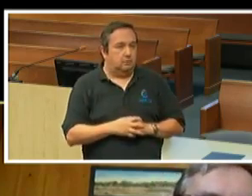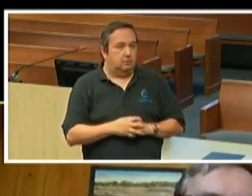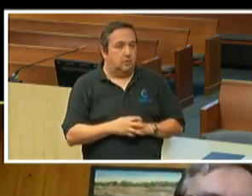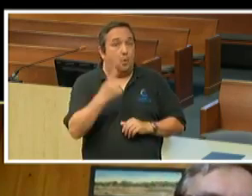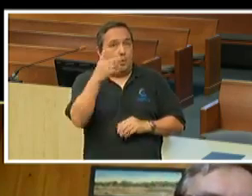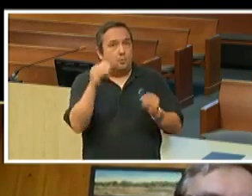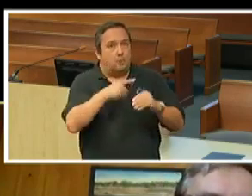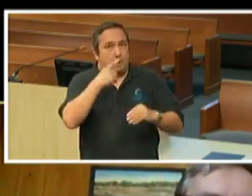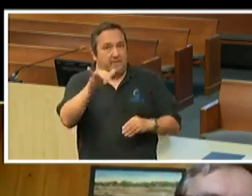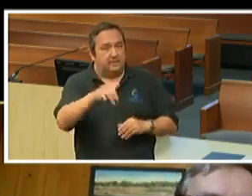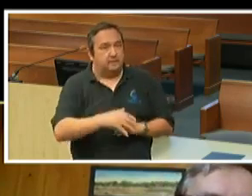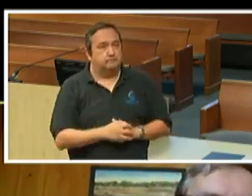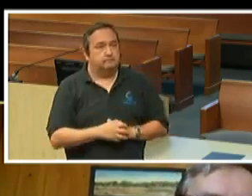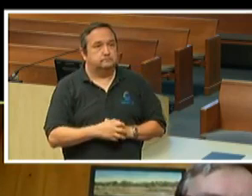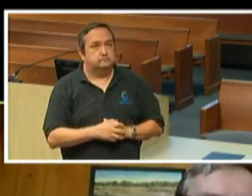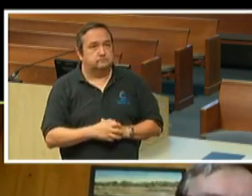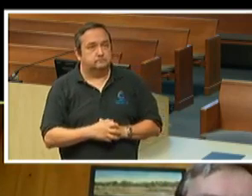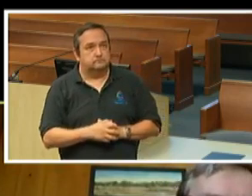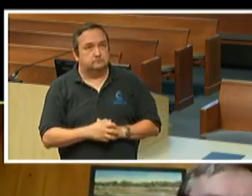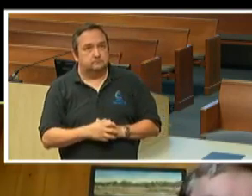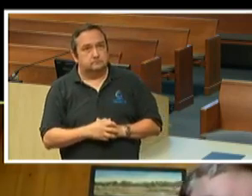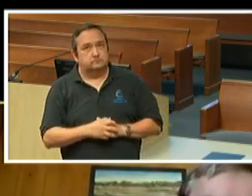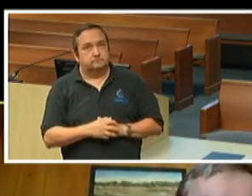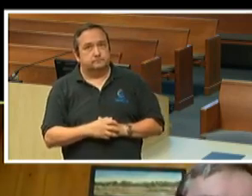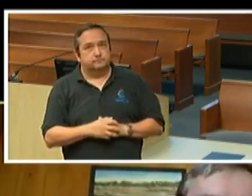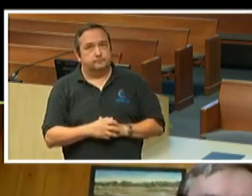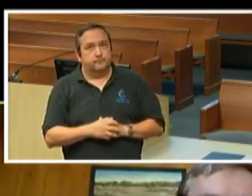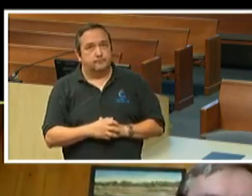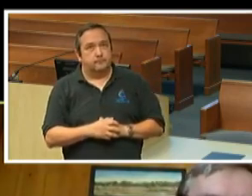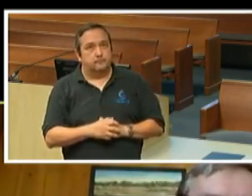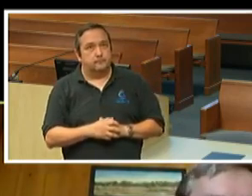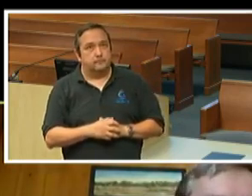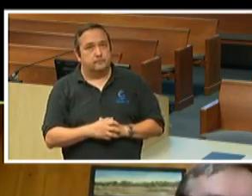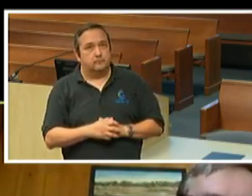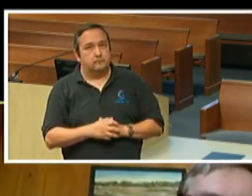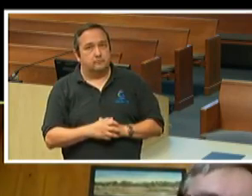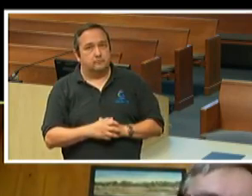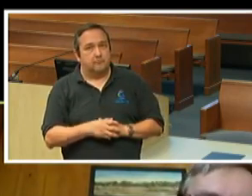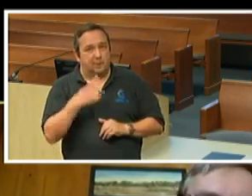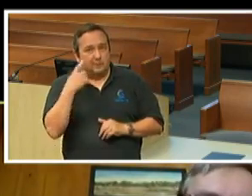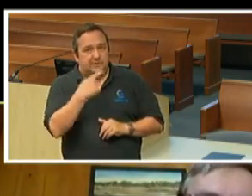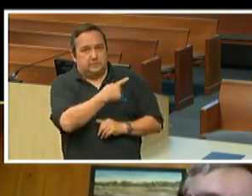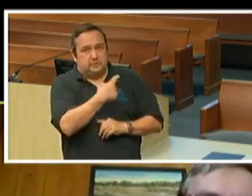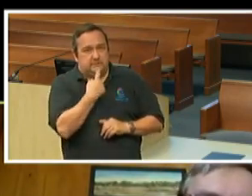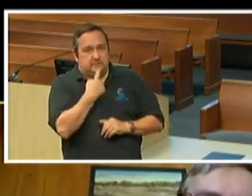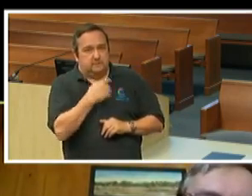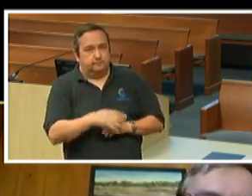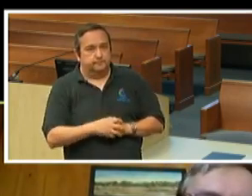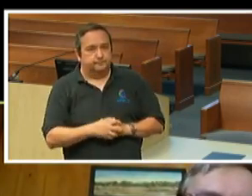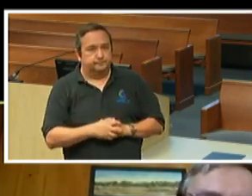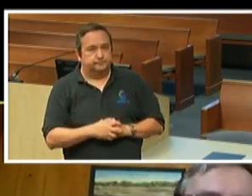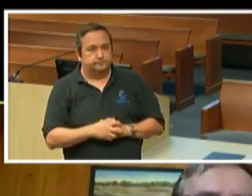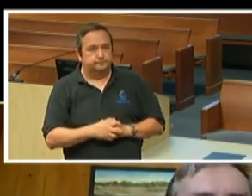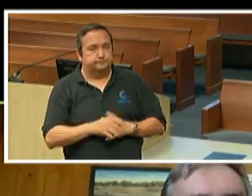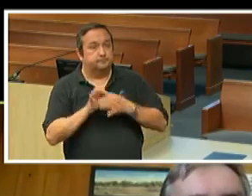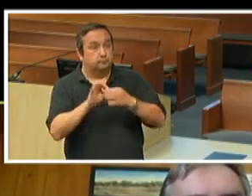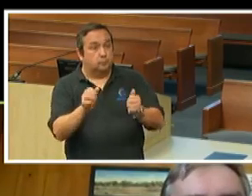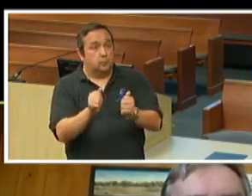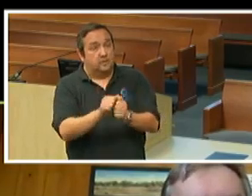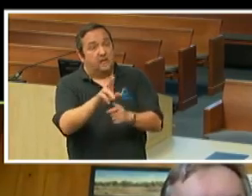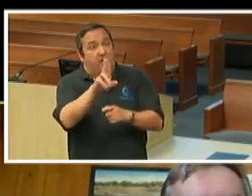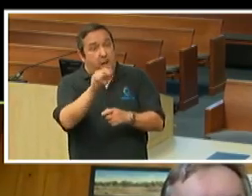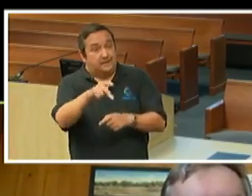other comment on that, on something that a few others of you have mentioned. In terms of